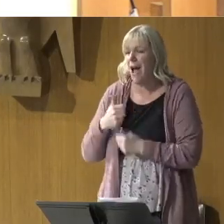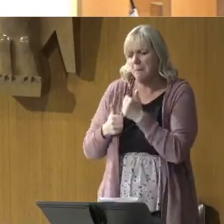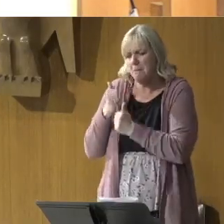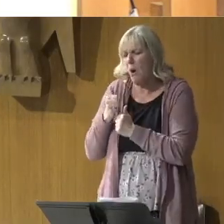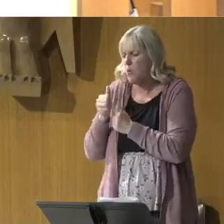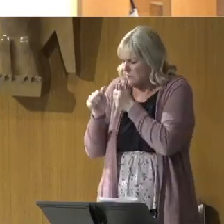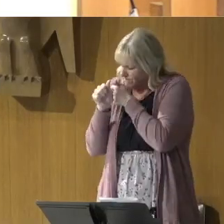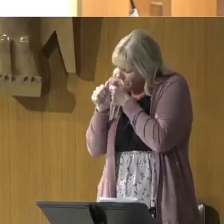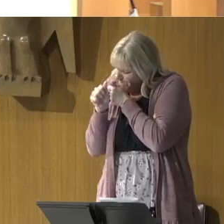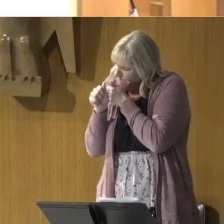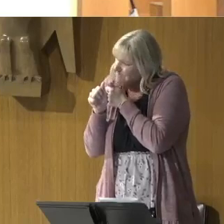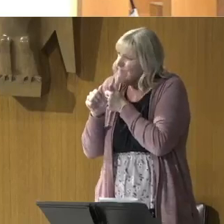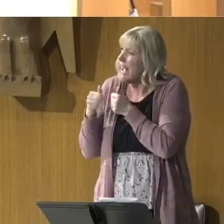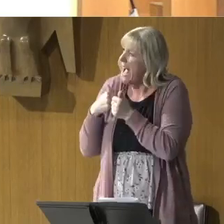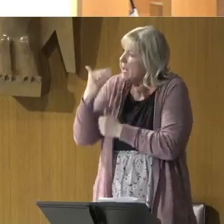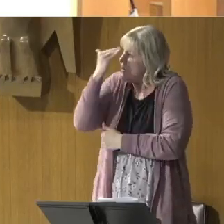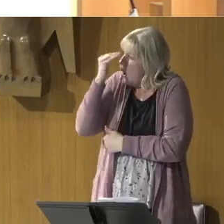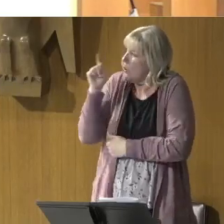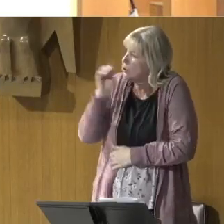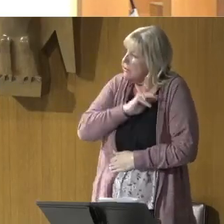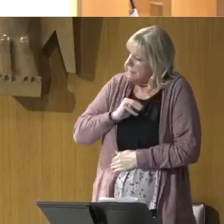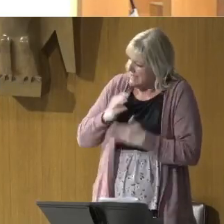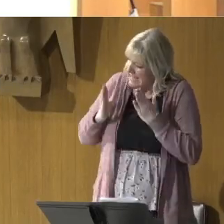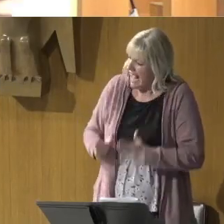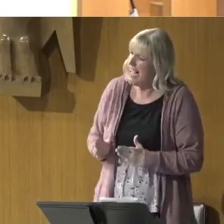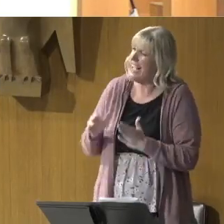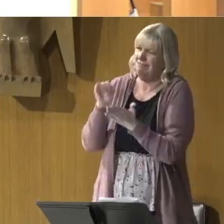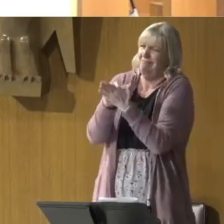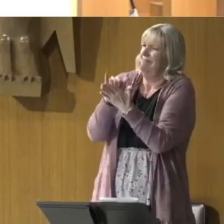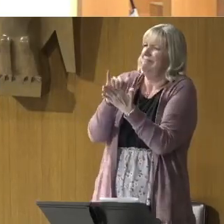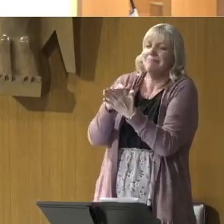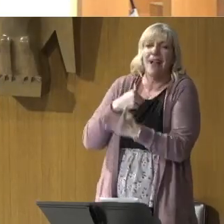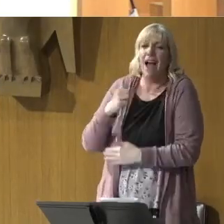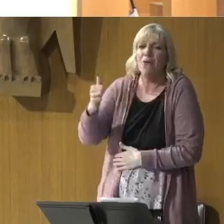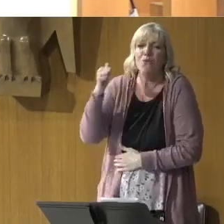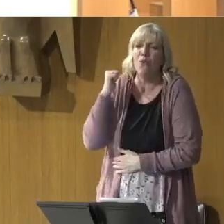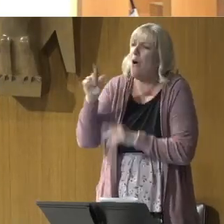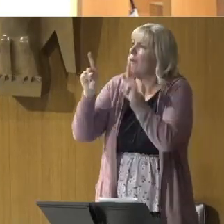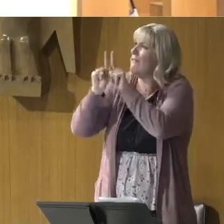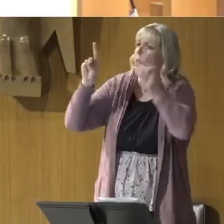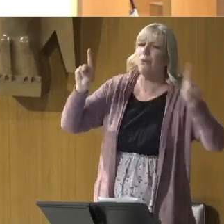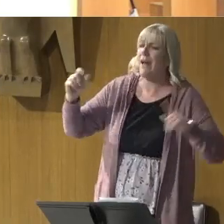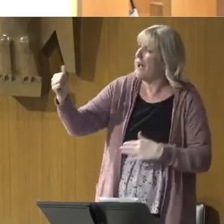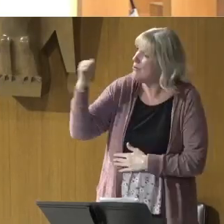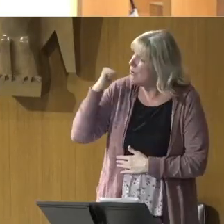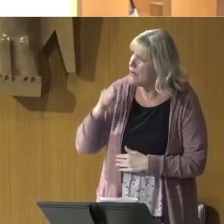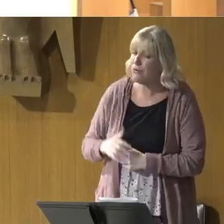devoted follower, the one who knows you're the Messiah. There's no way I could ever fall away.